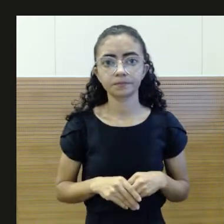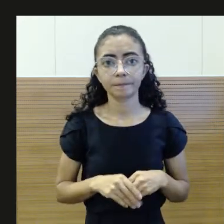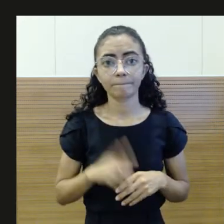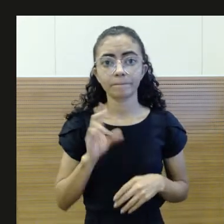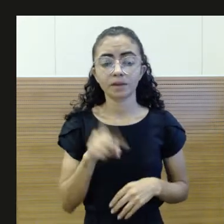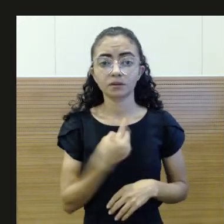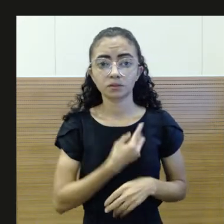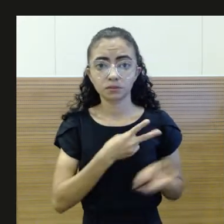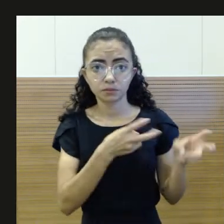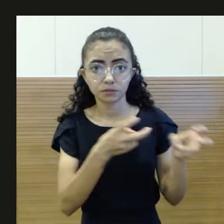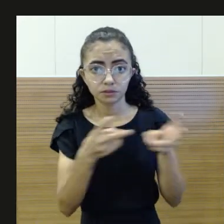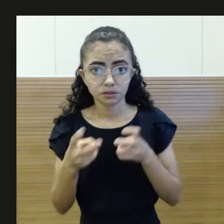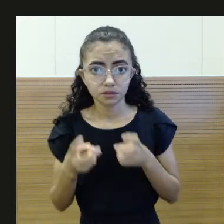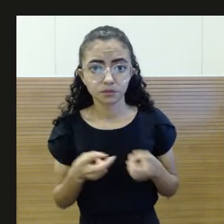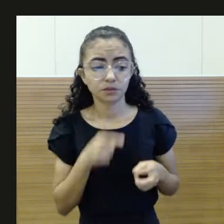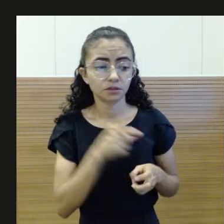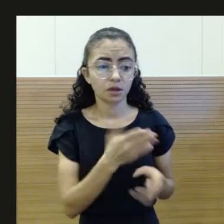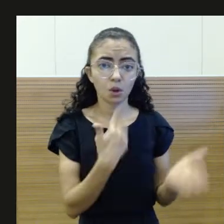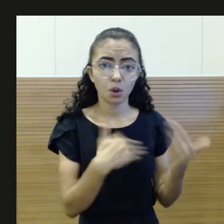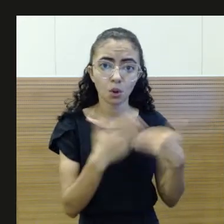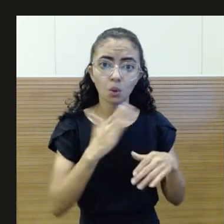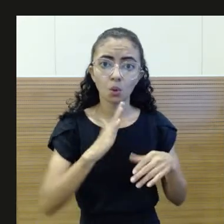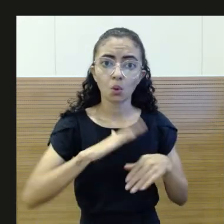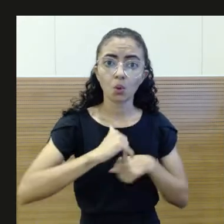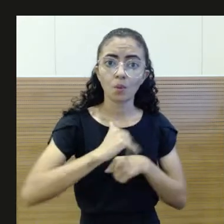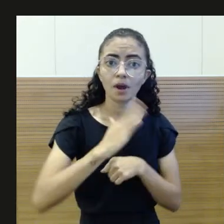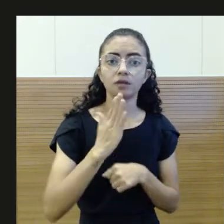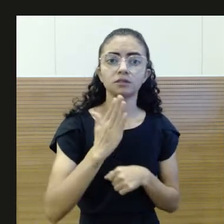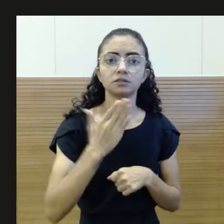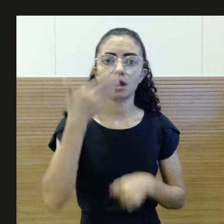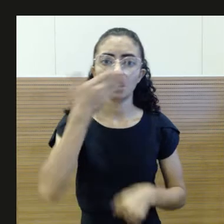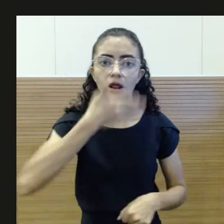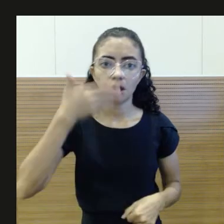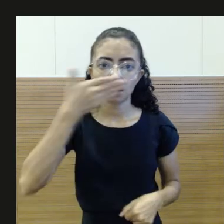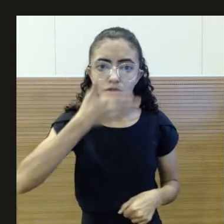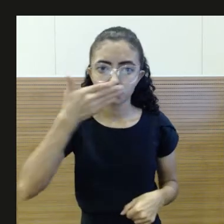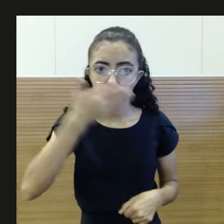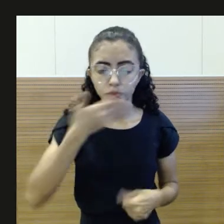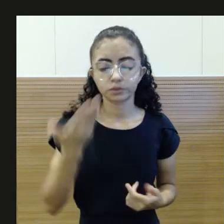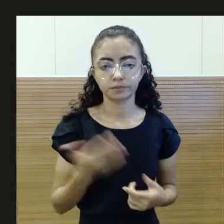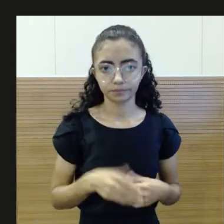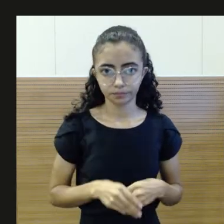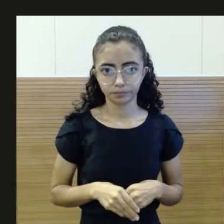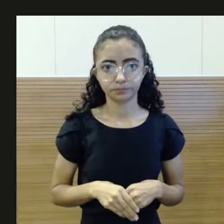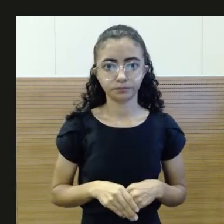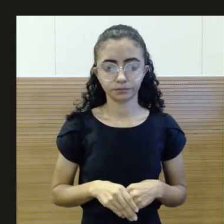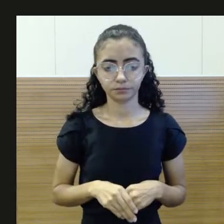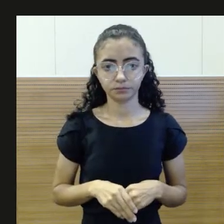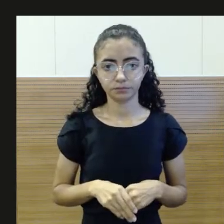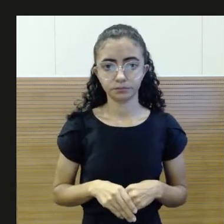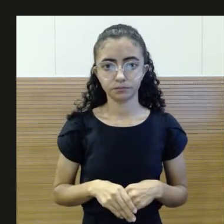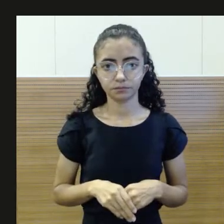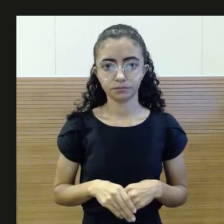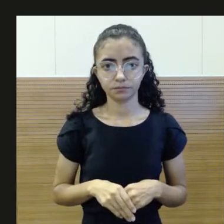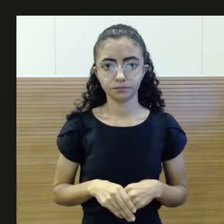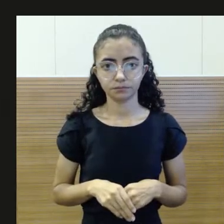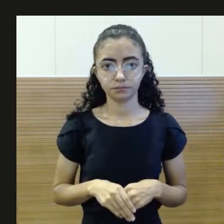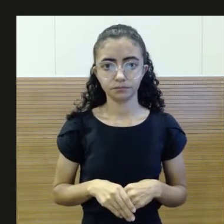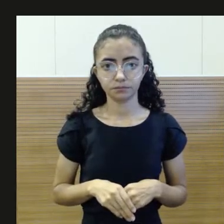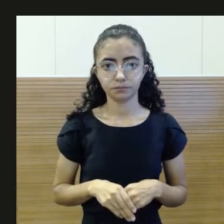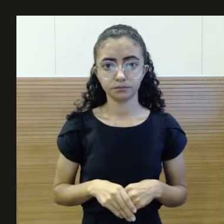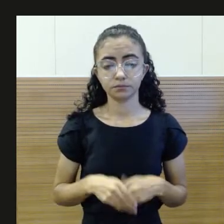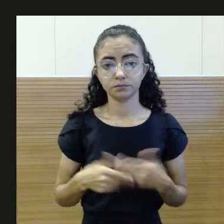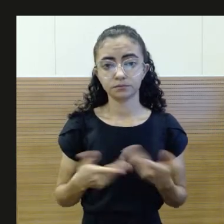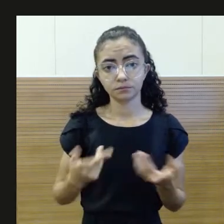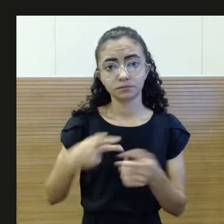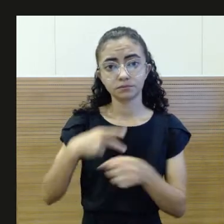products. So in the country as a whole, there is a lot, and a lot of these has